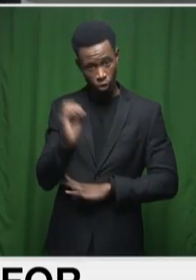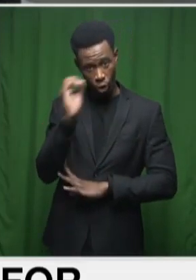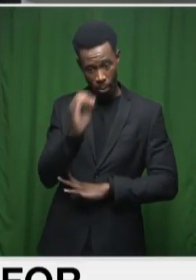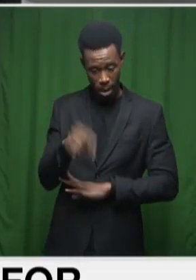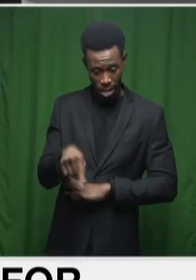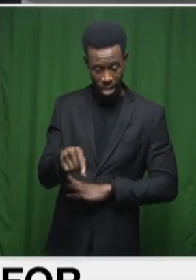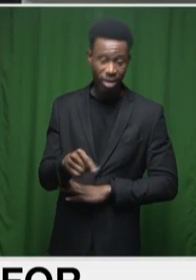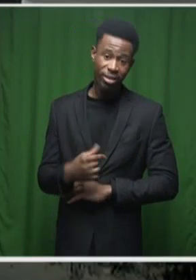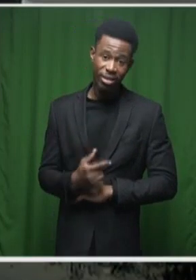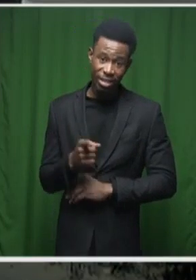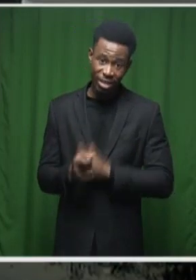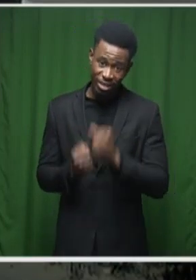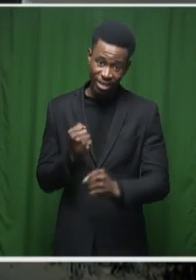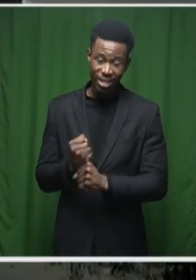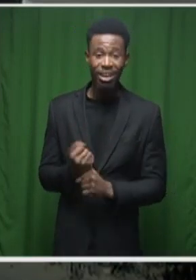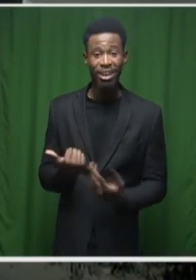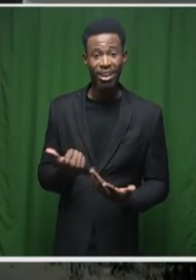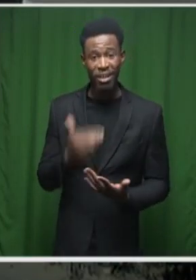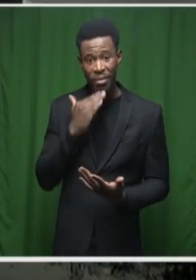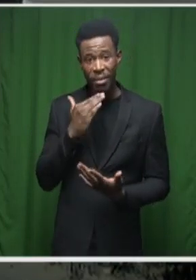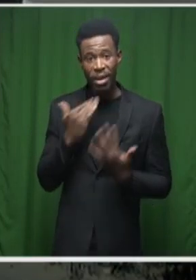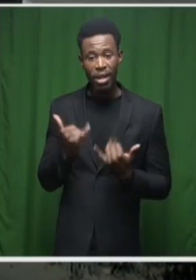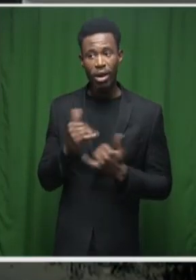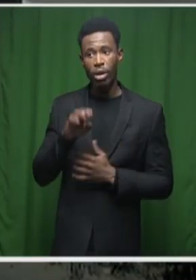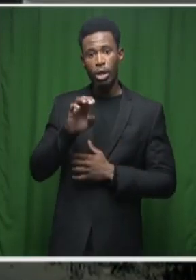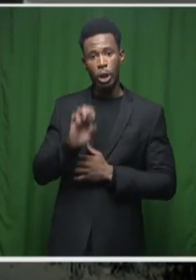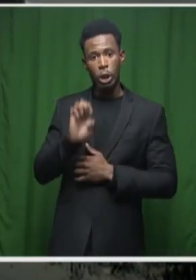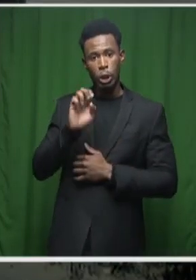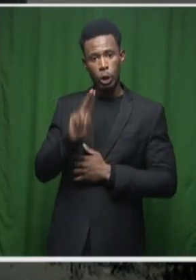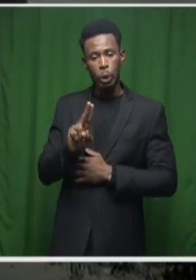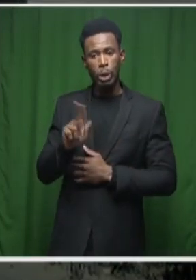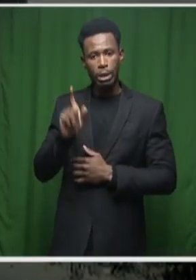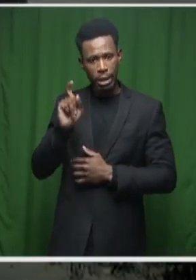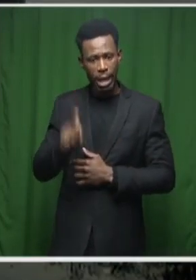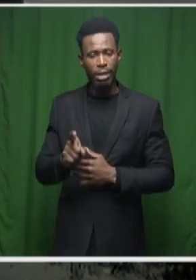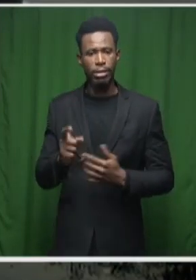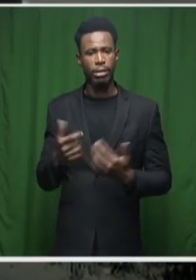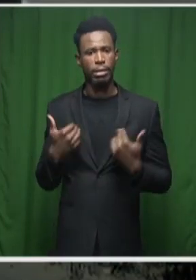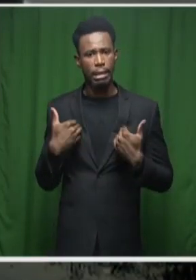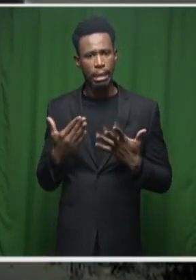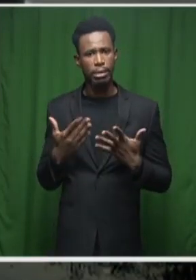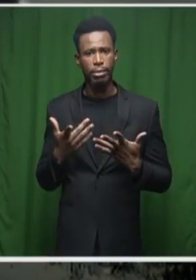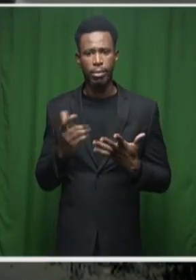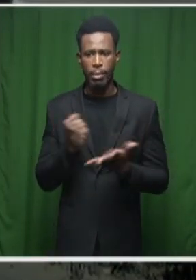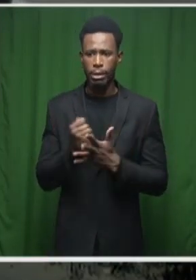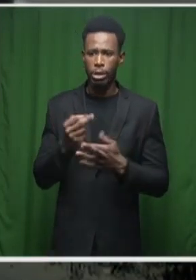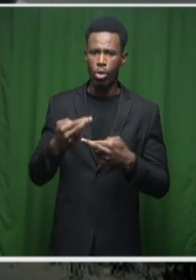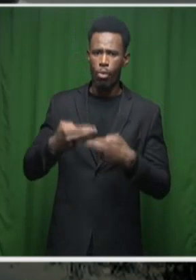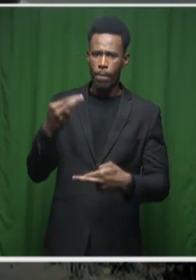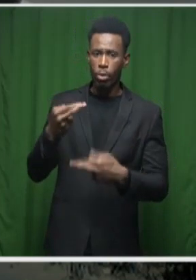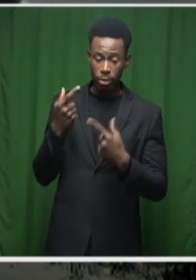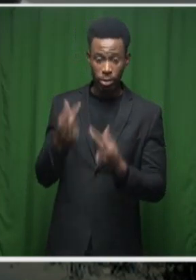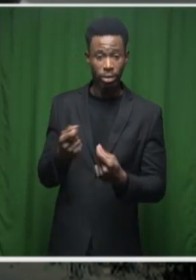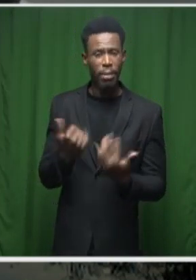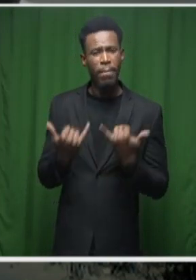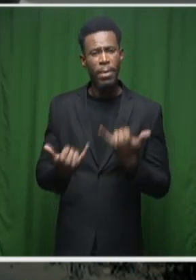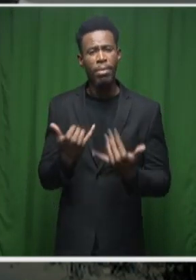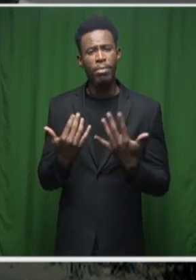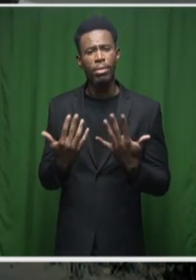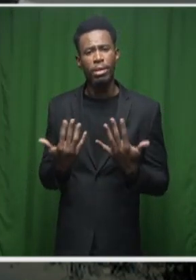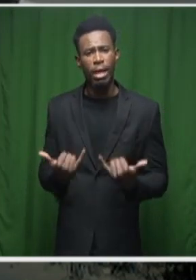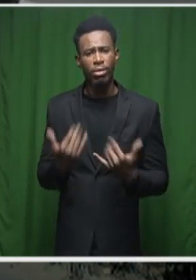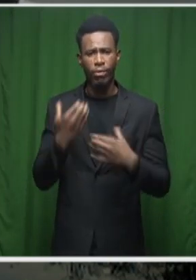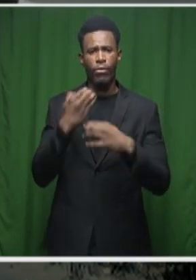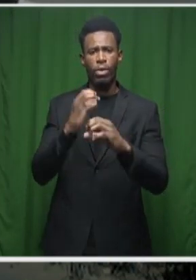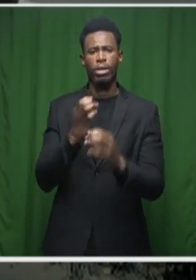EU importers to start reporting emissions embedded in the CBAM products that they import. So perhaps we can focus a lot on